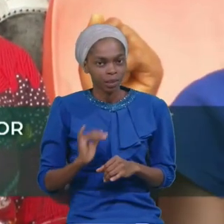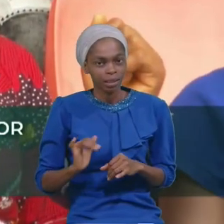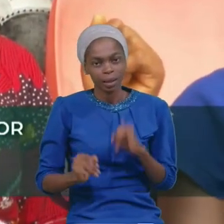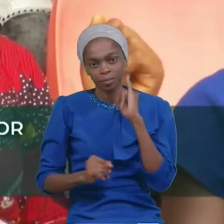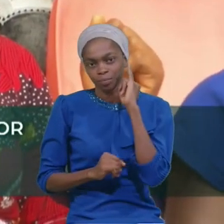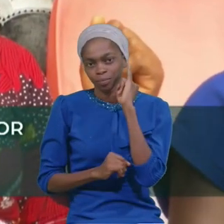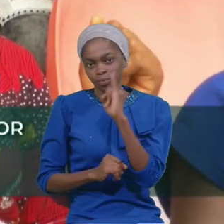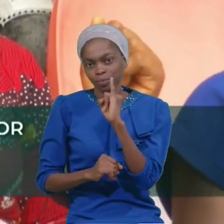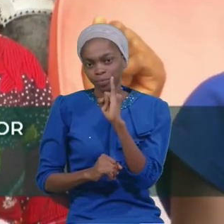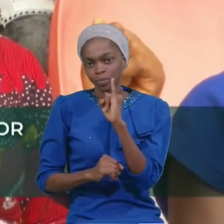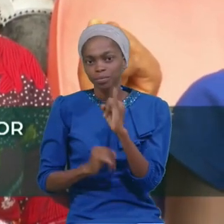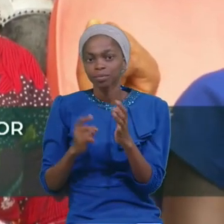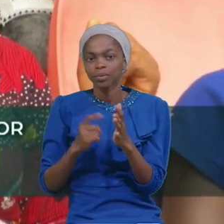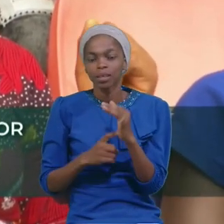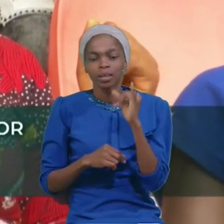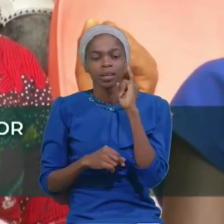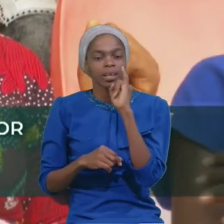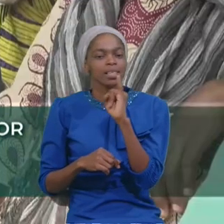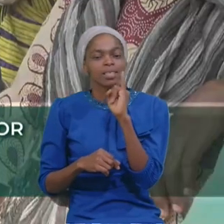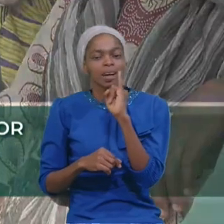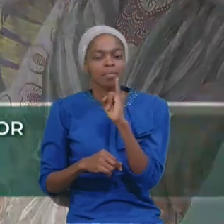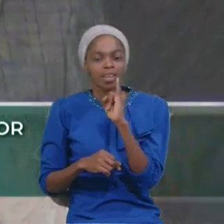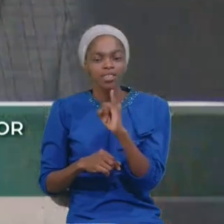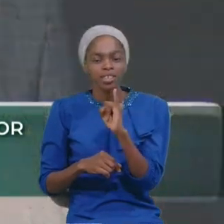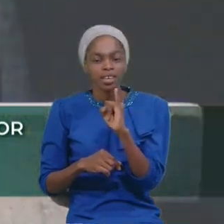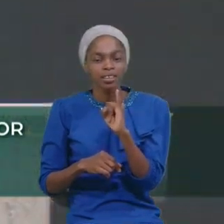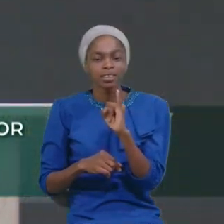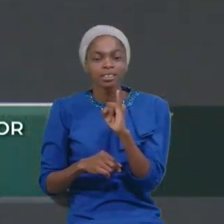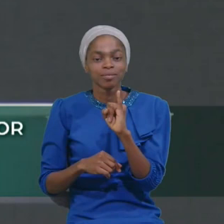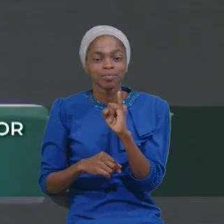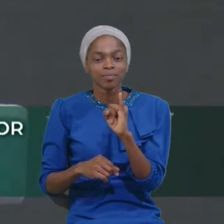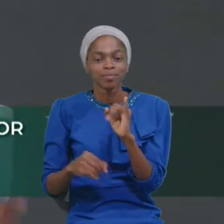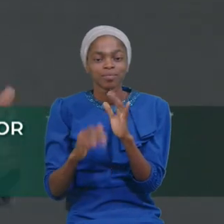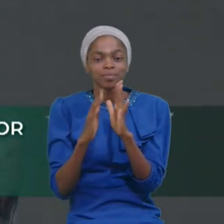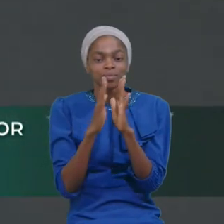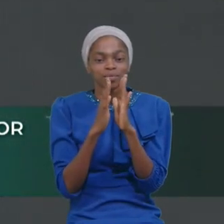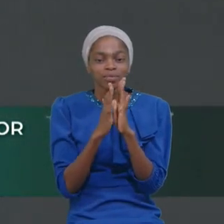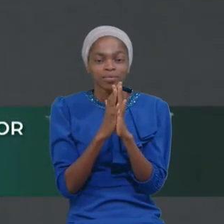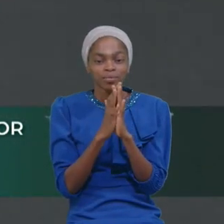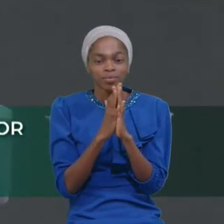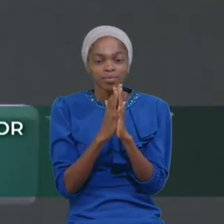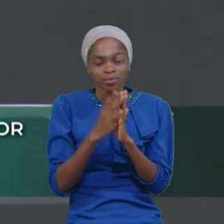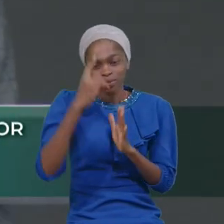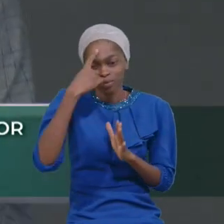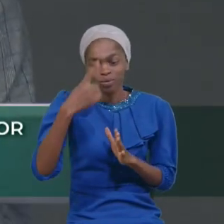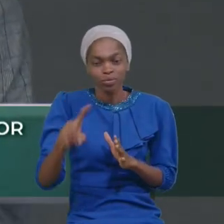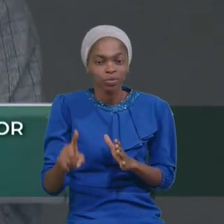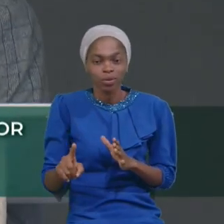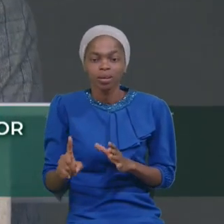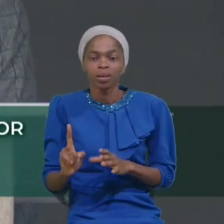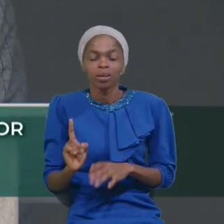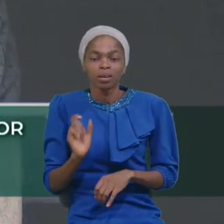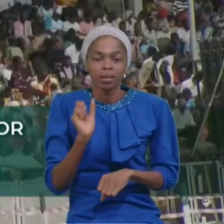invisibility by the intercessor. Christ is our intercessor. He's right now